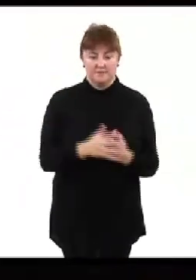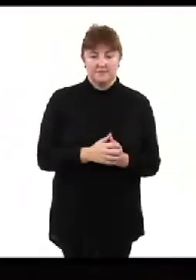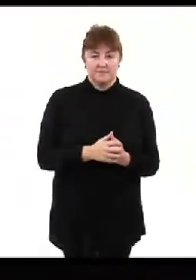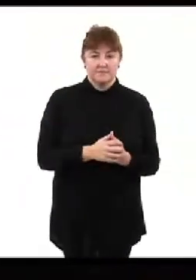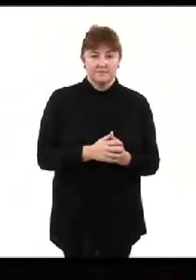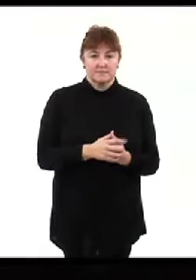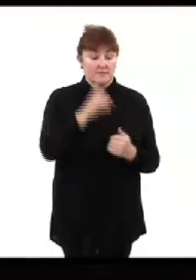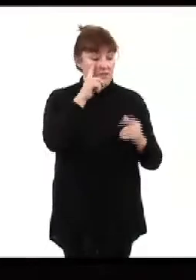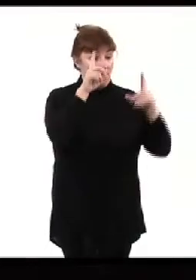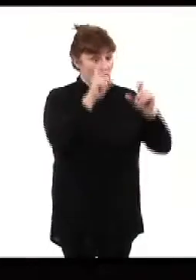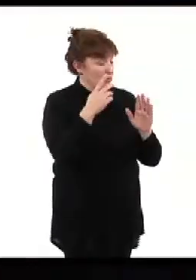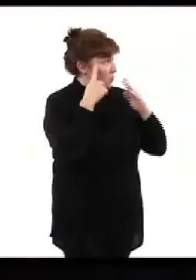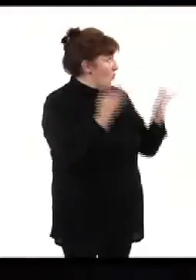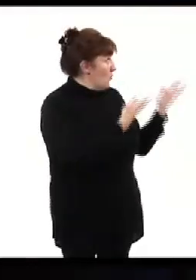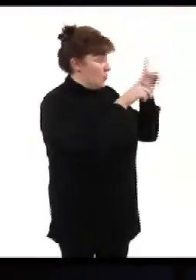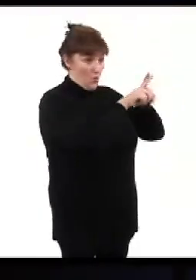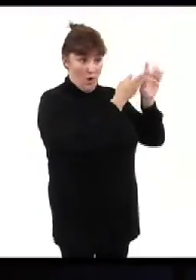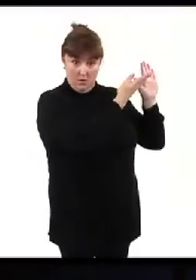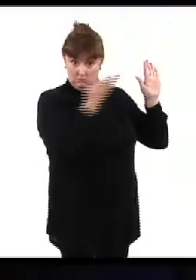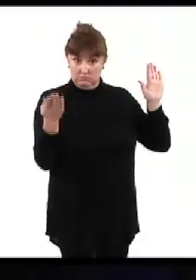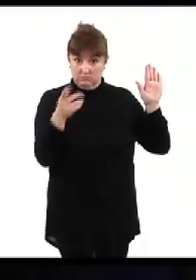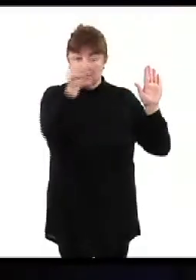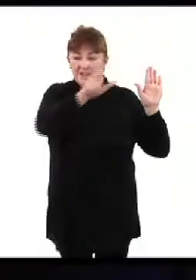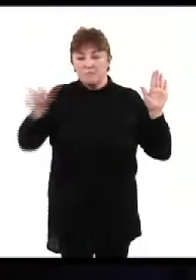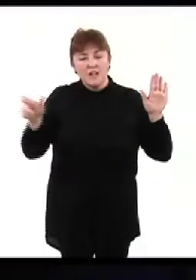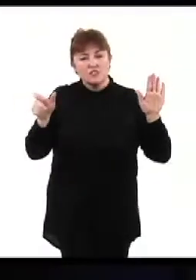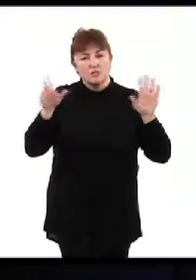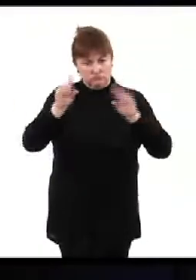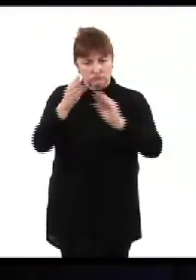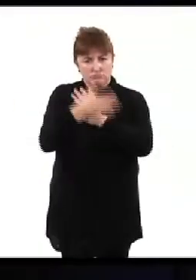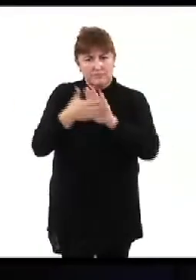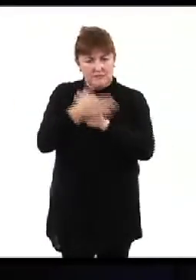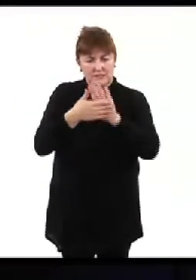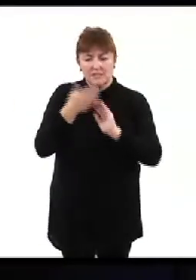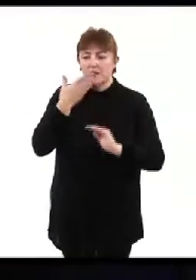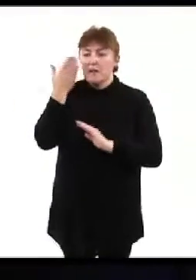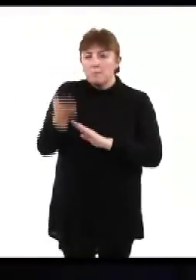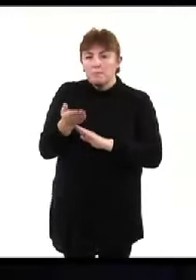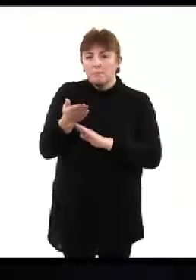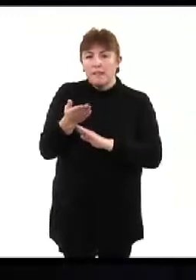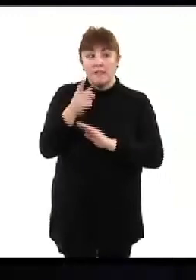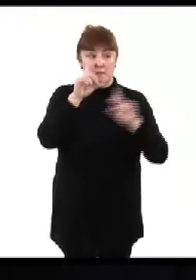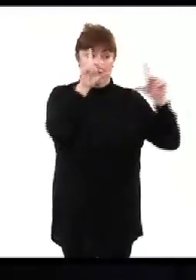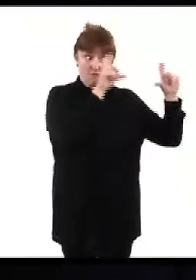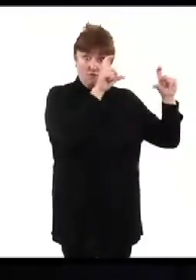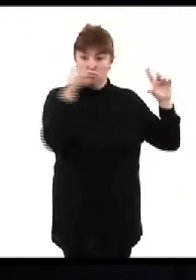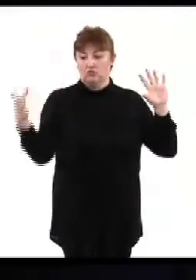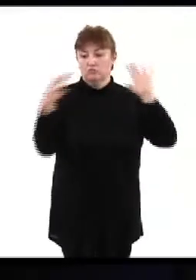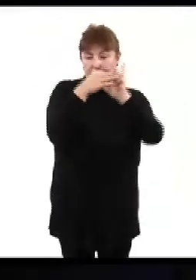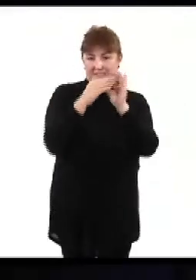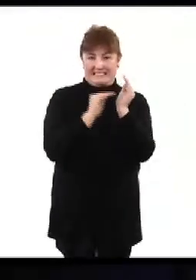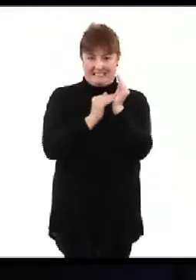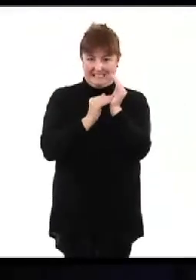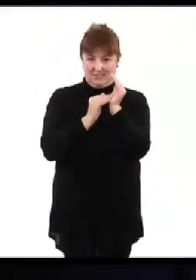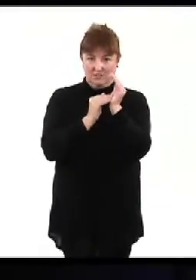So signers were shown pictures like this, and they were asked to produce the sign for the picture. Okay, and here's